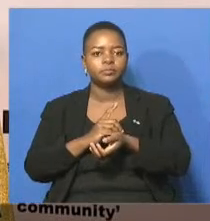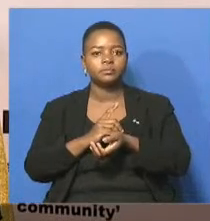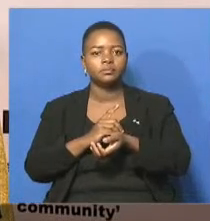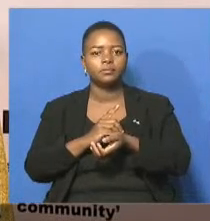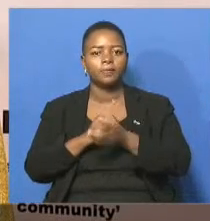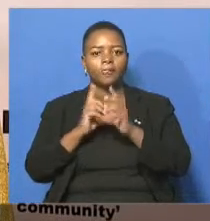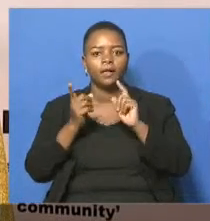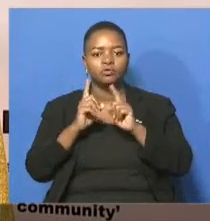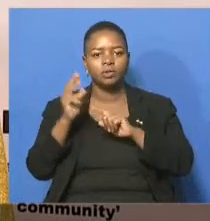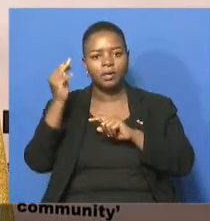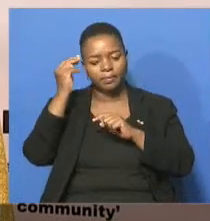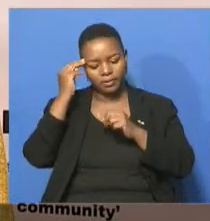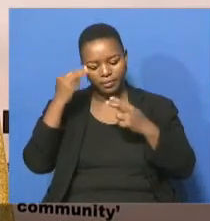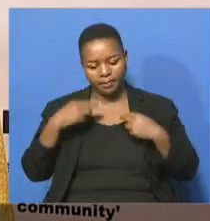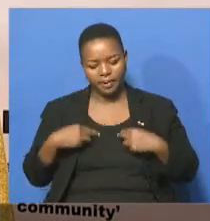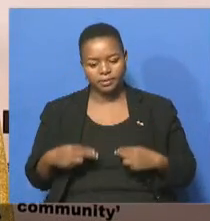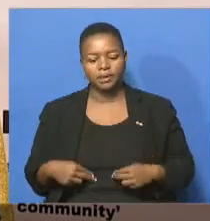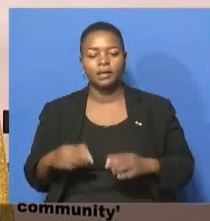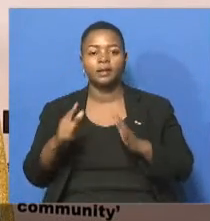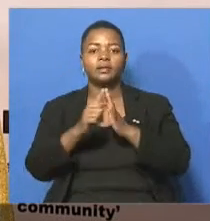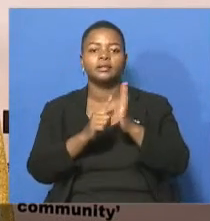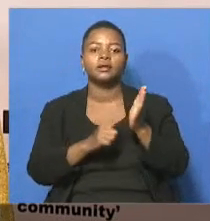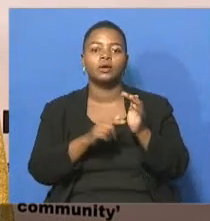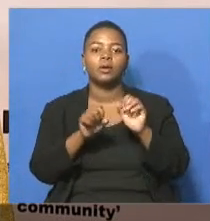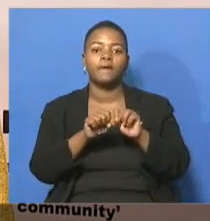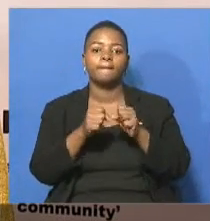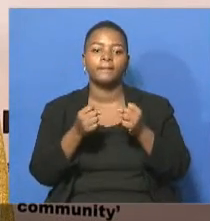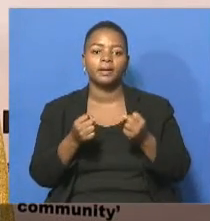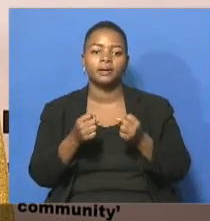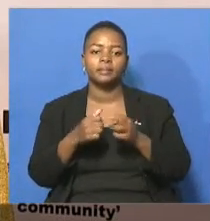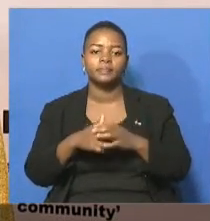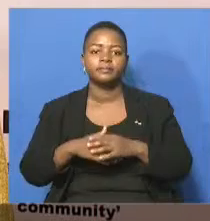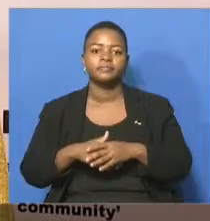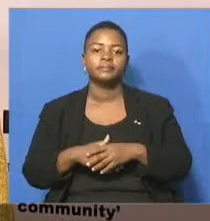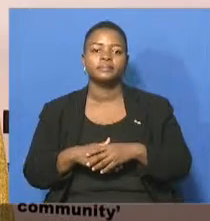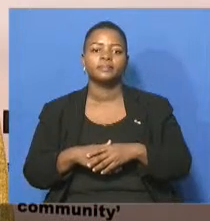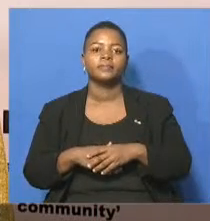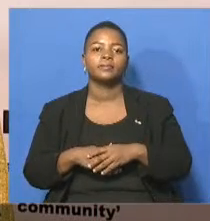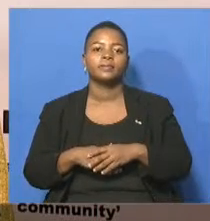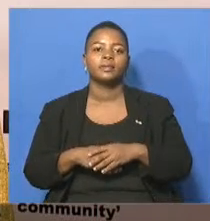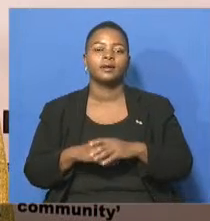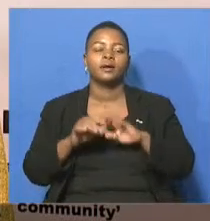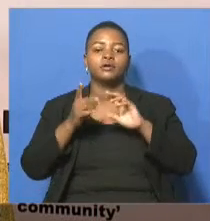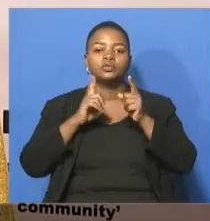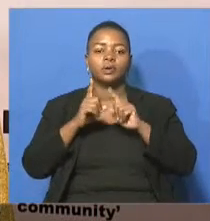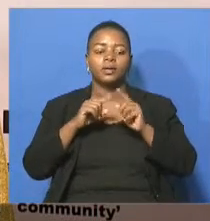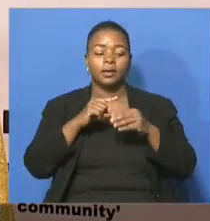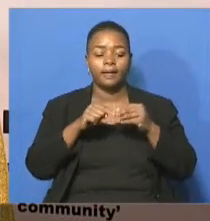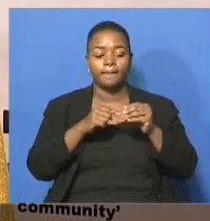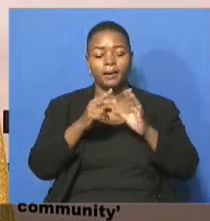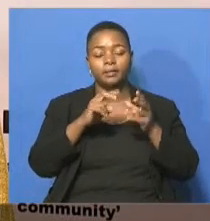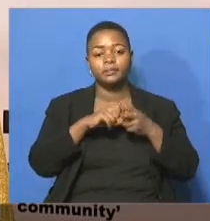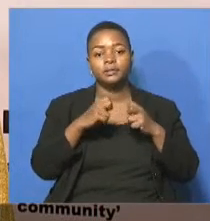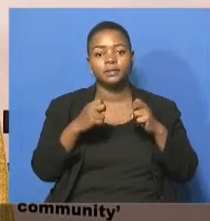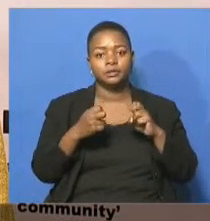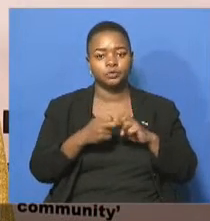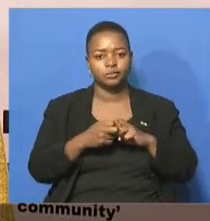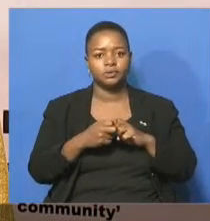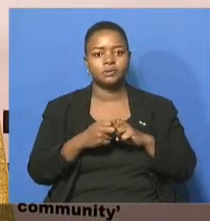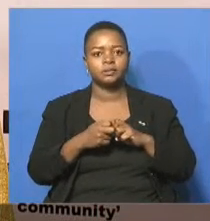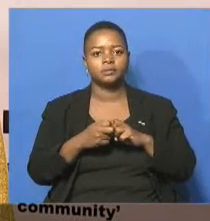ka mental health and crime. A bua ka dikgang tse e leng gore